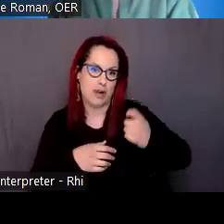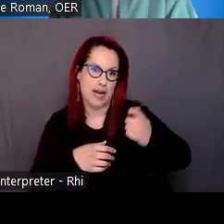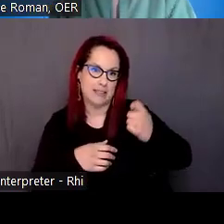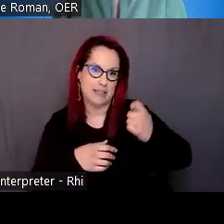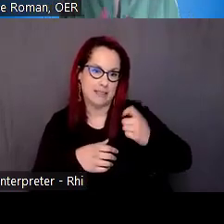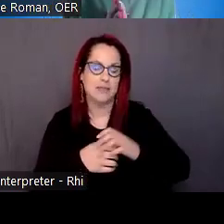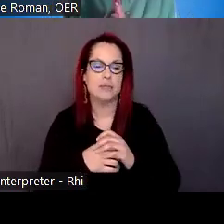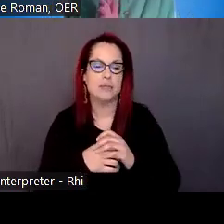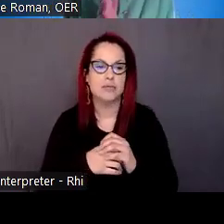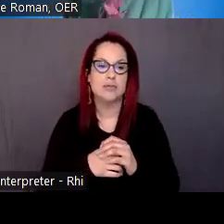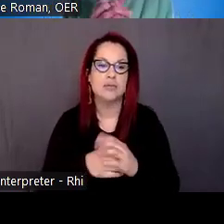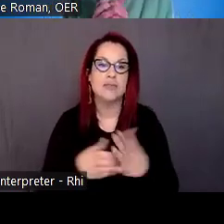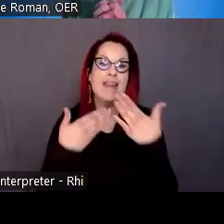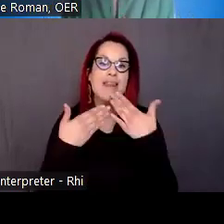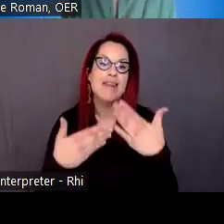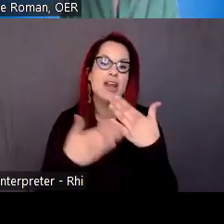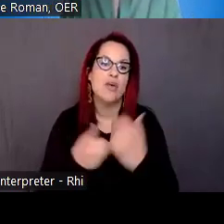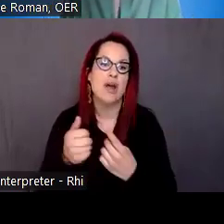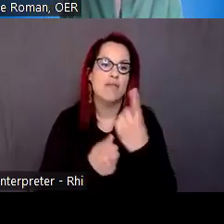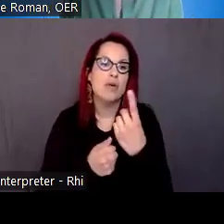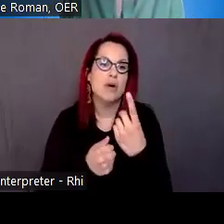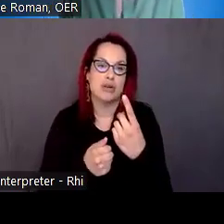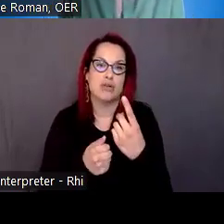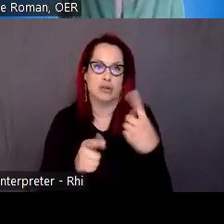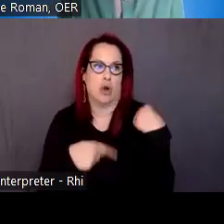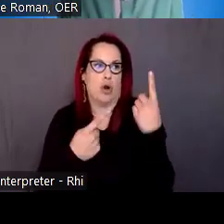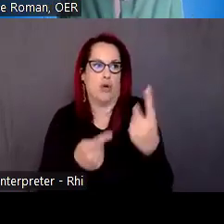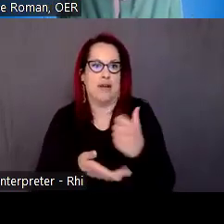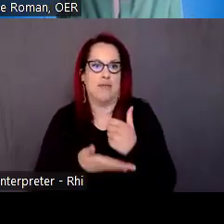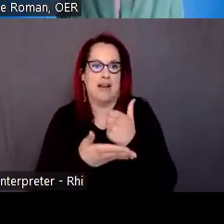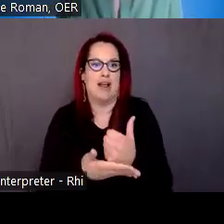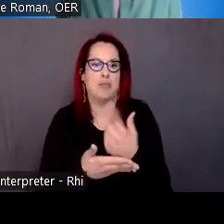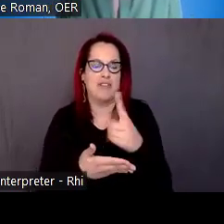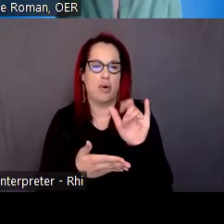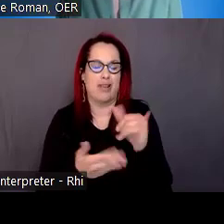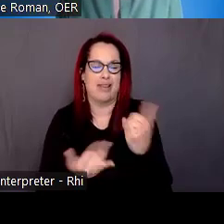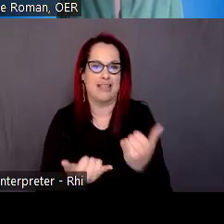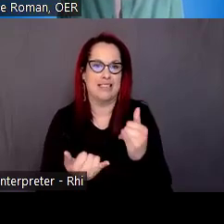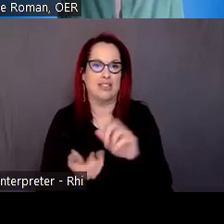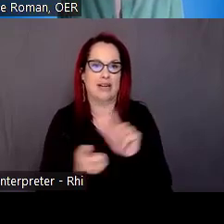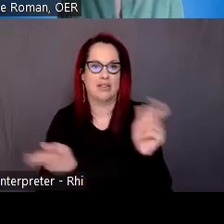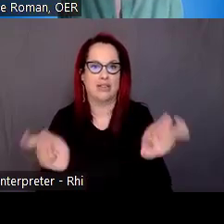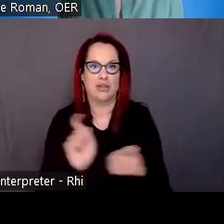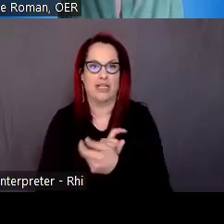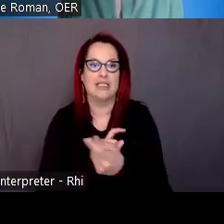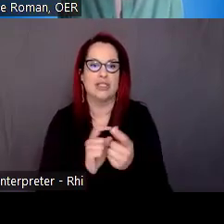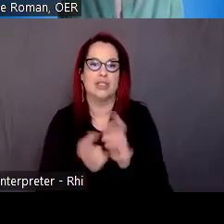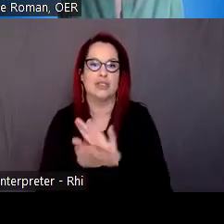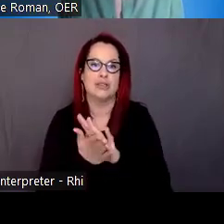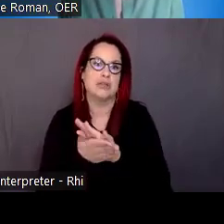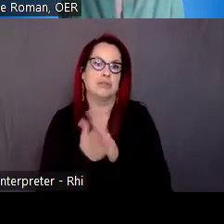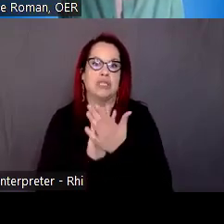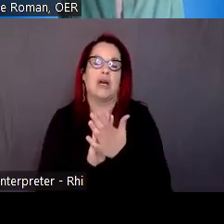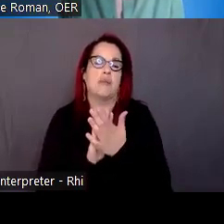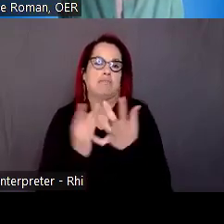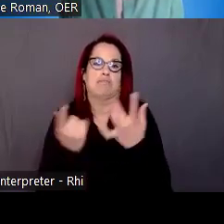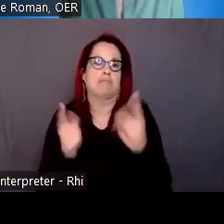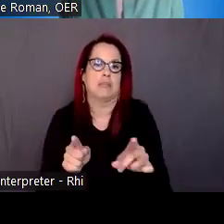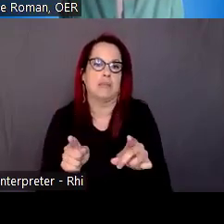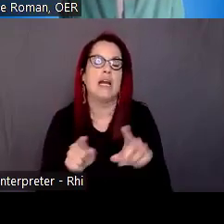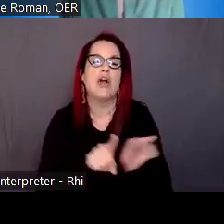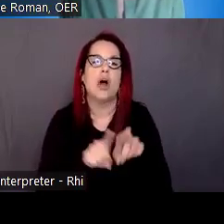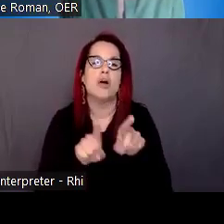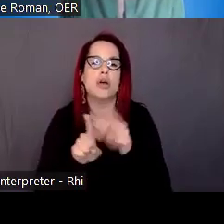So thank you everyone already who has helped making this transition an event and for contributing to